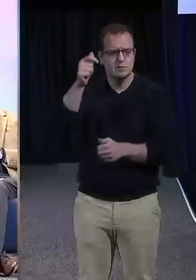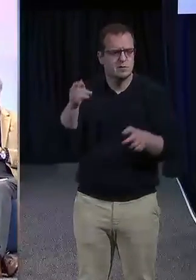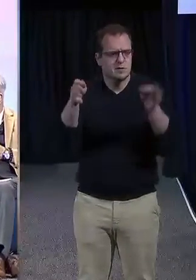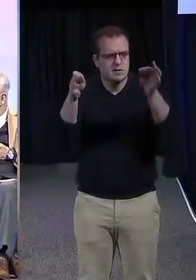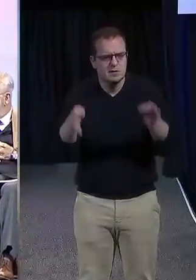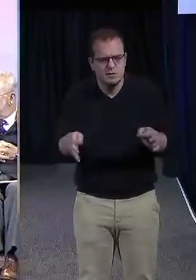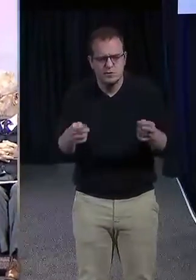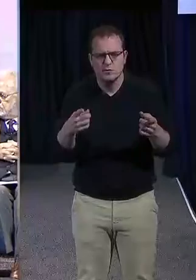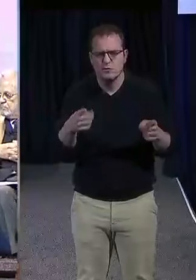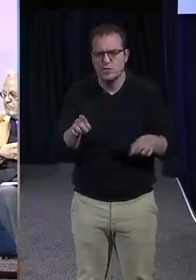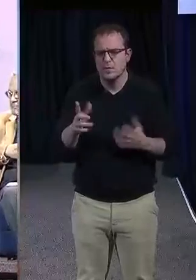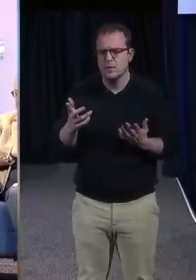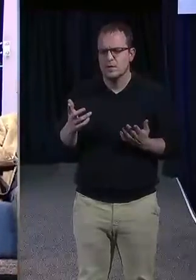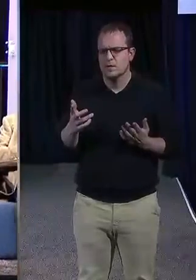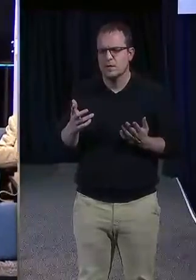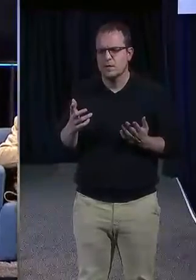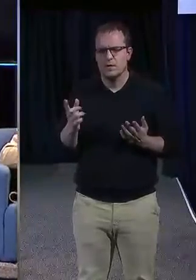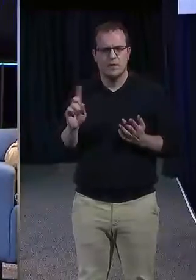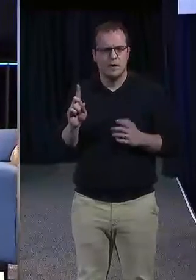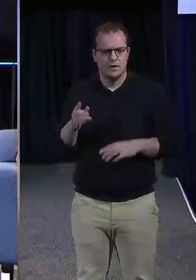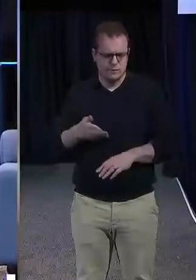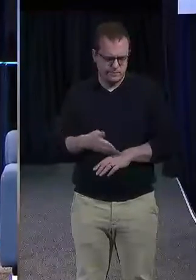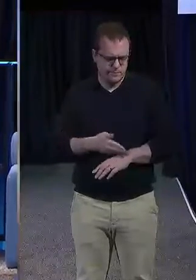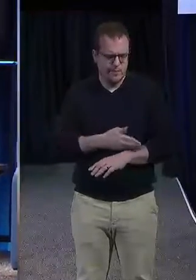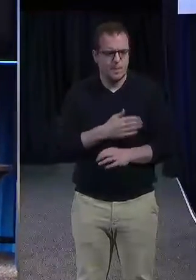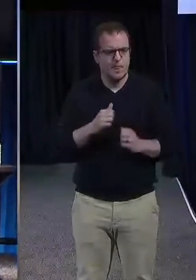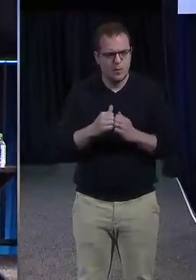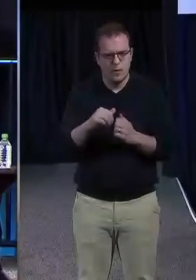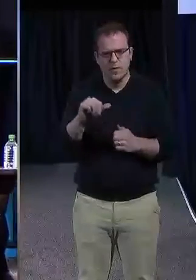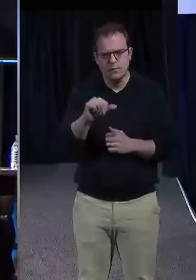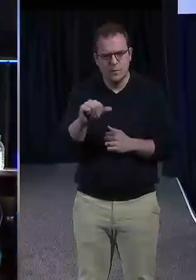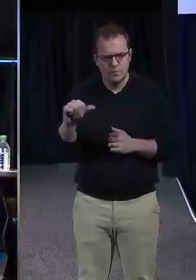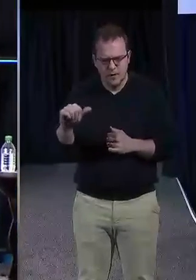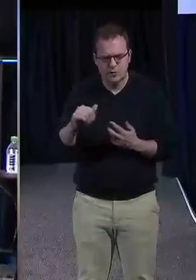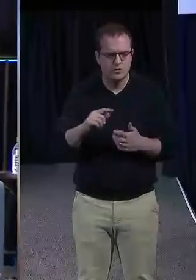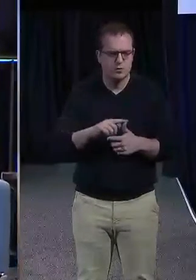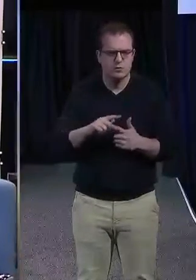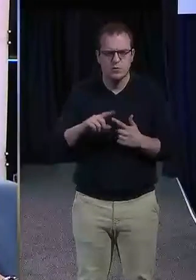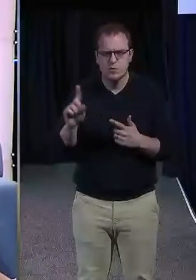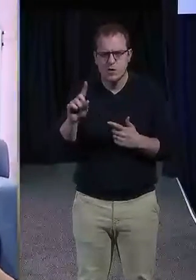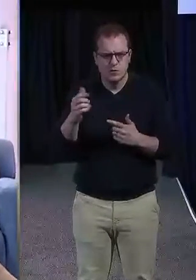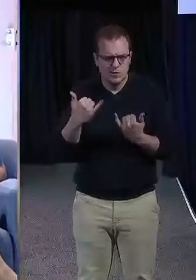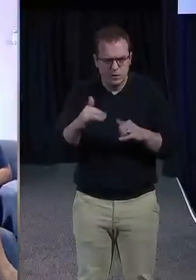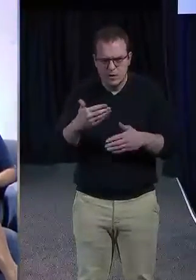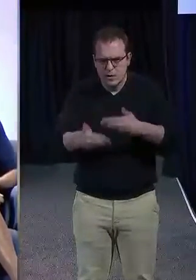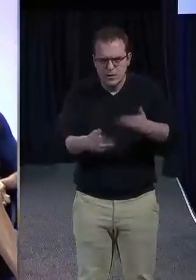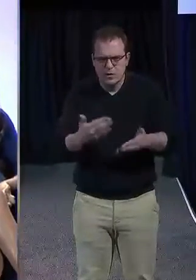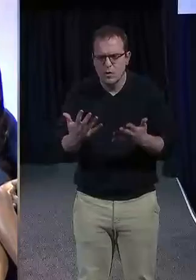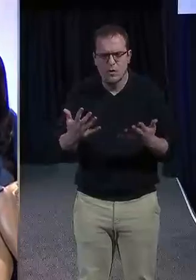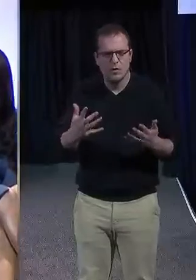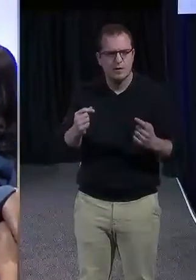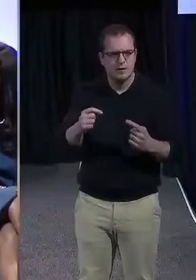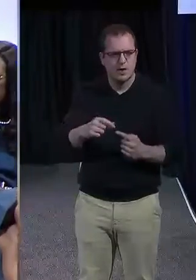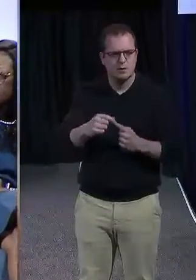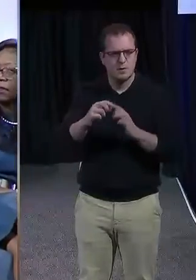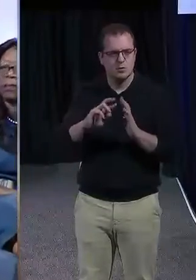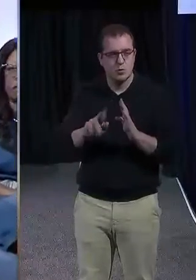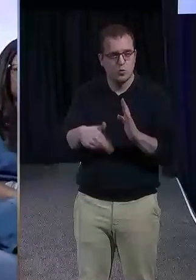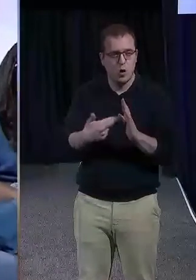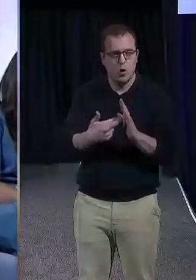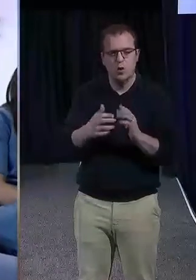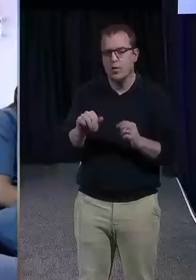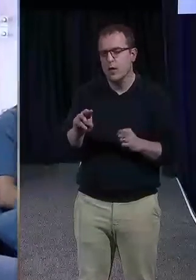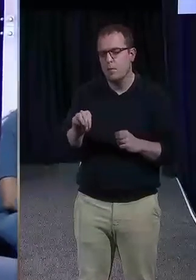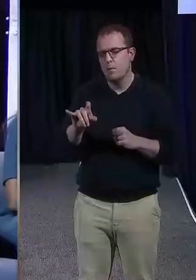about where we have come with affirmative action and where we need to go. Is there a special role that these minority